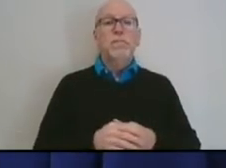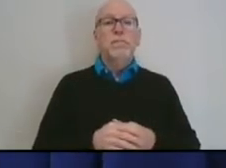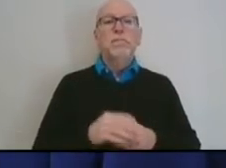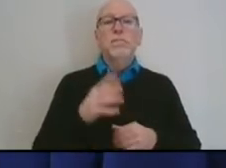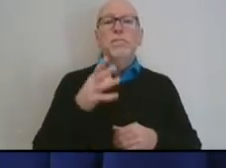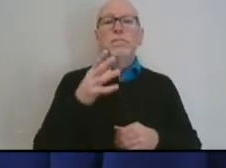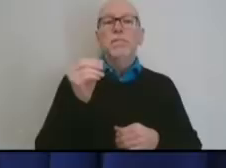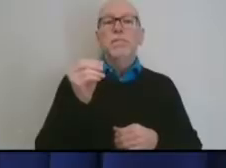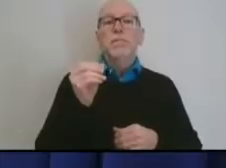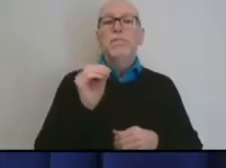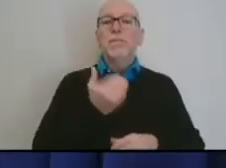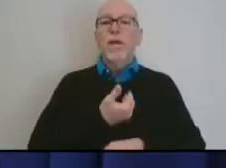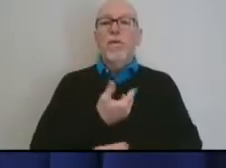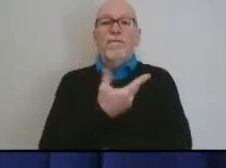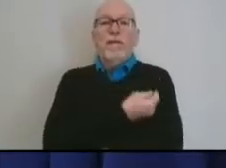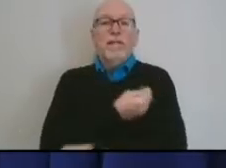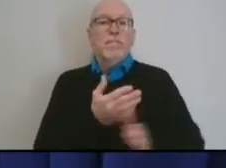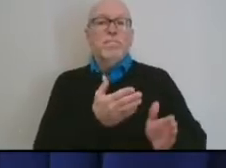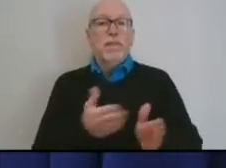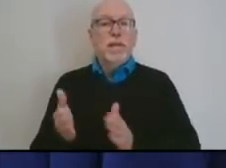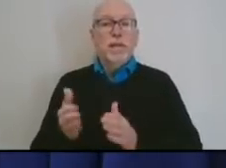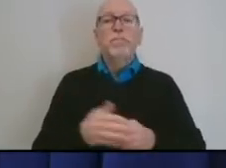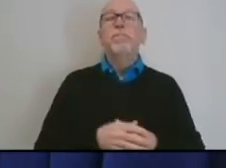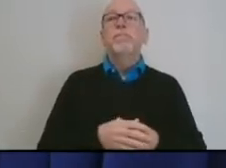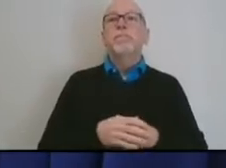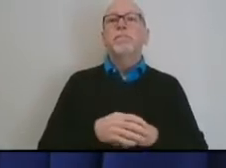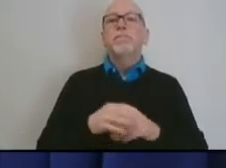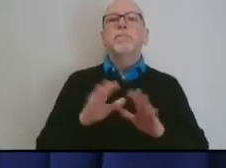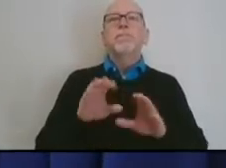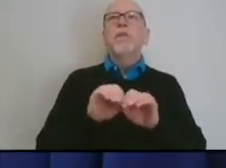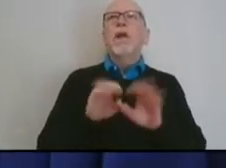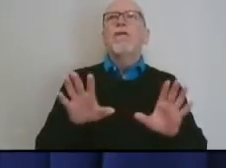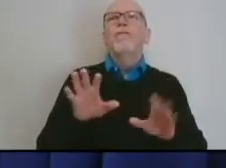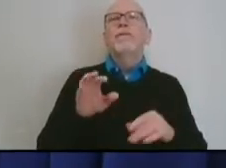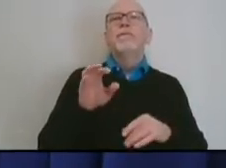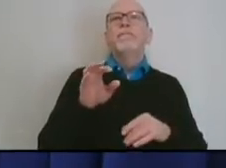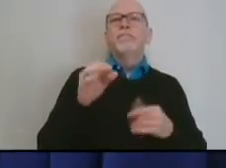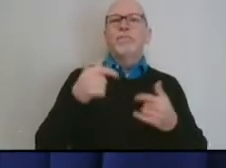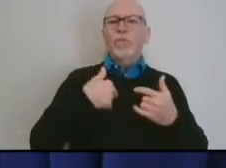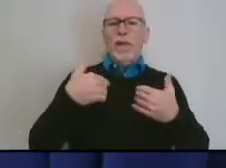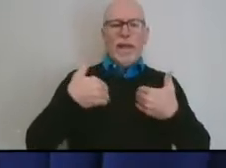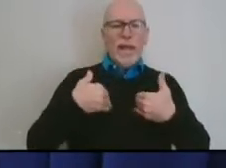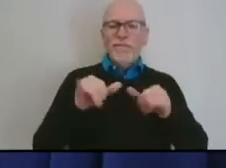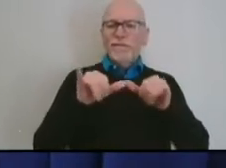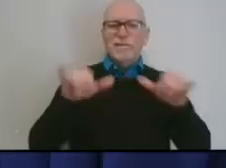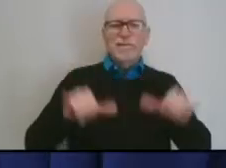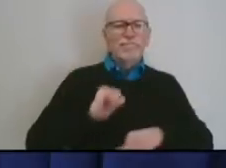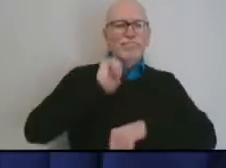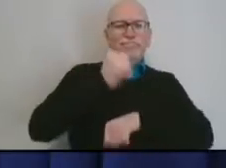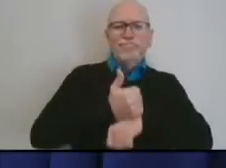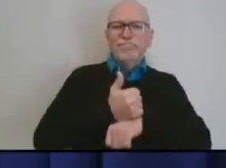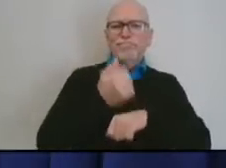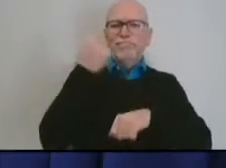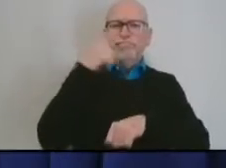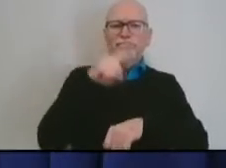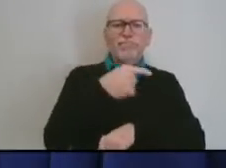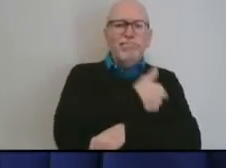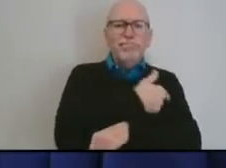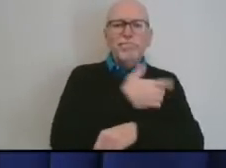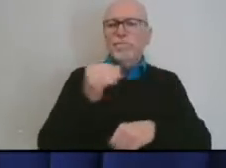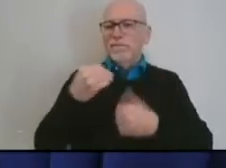and our vaccine plan. Obviously, not just having the logistics in place and the network in place and the